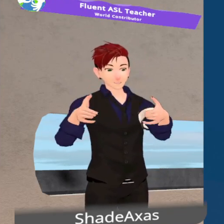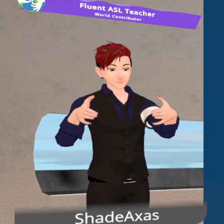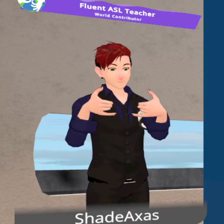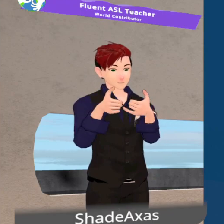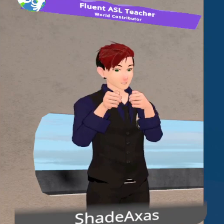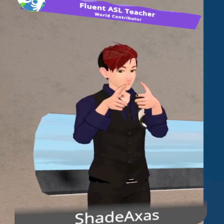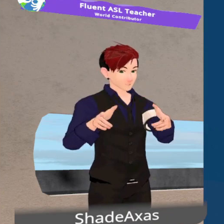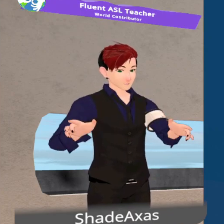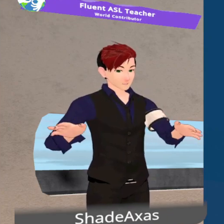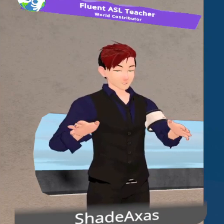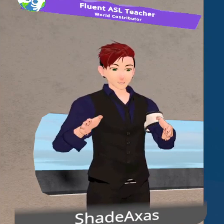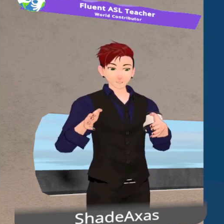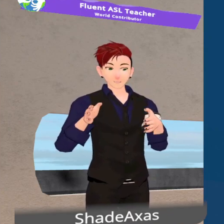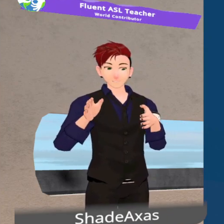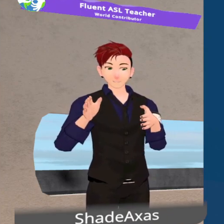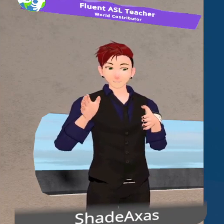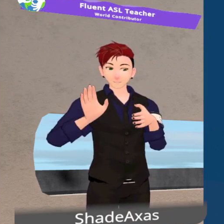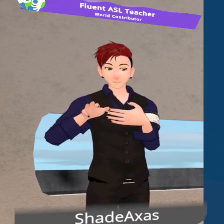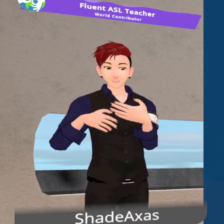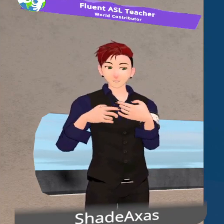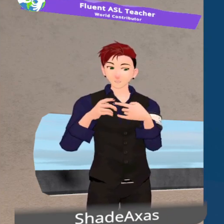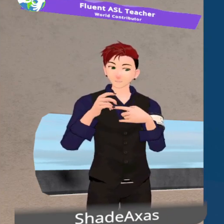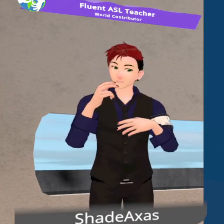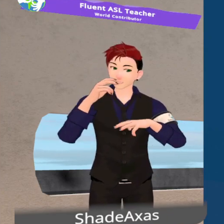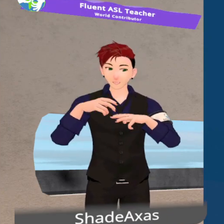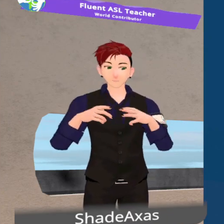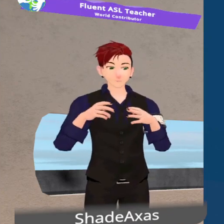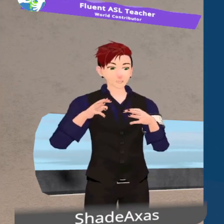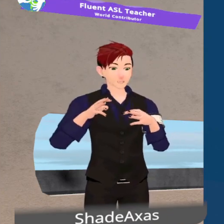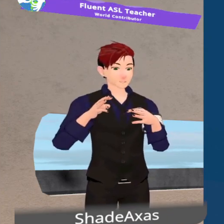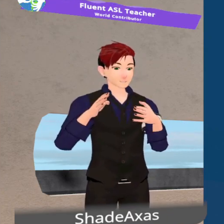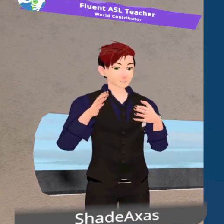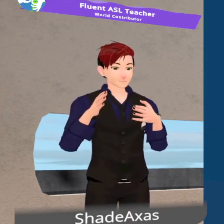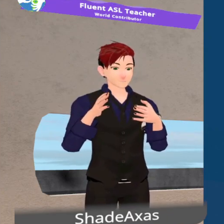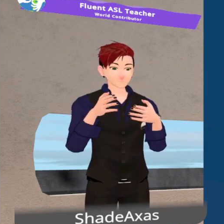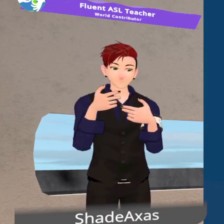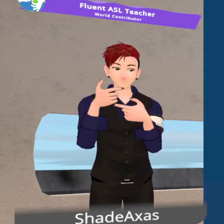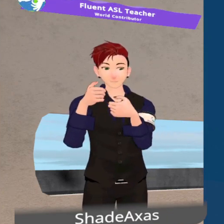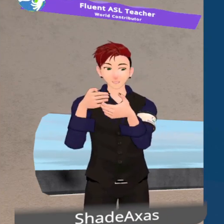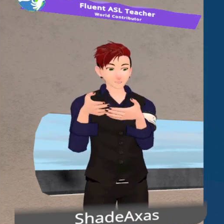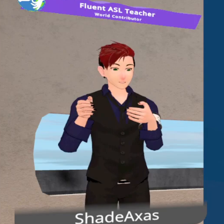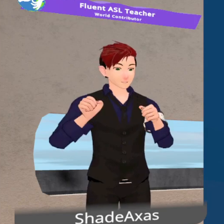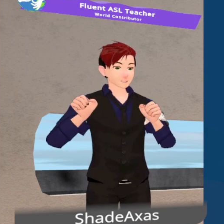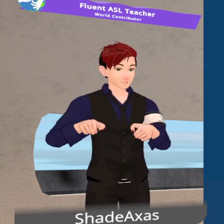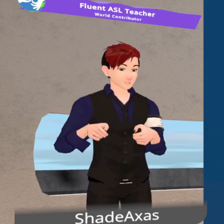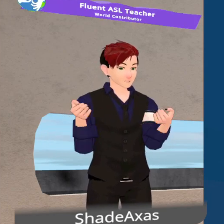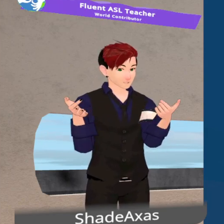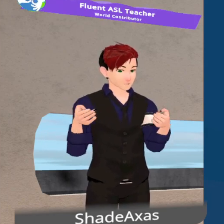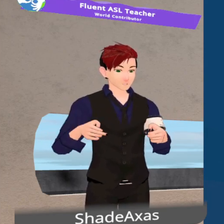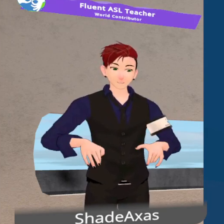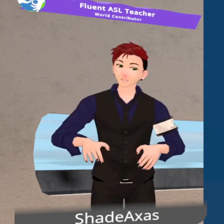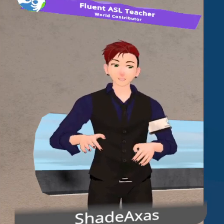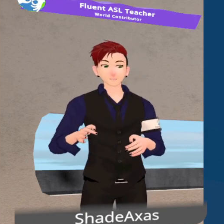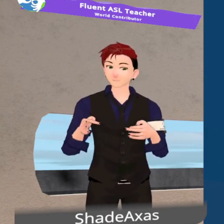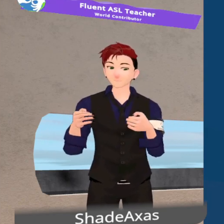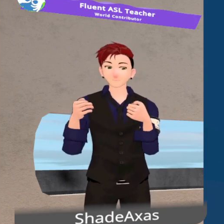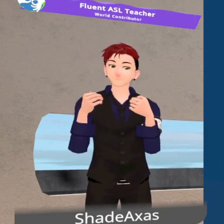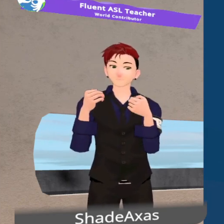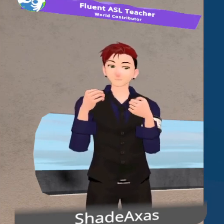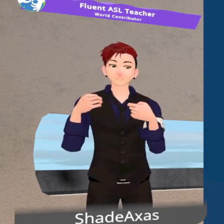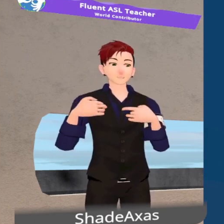that you can play with the language and all the like fun, like interesting things you can do with